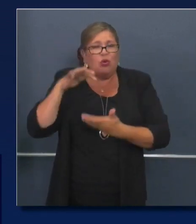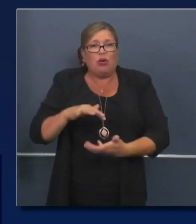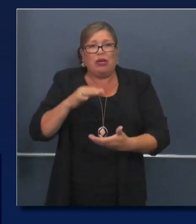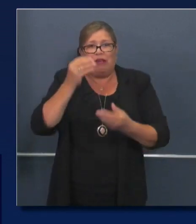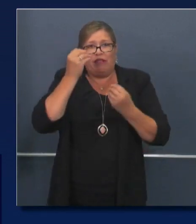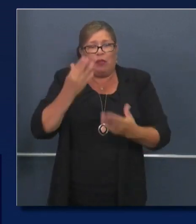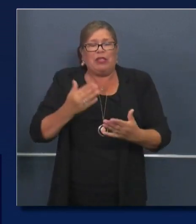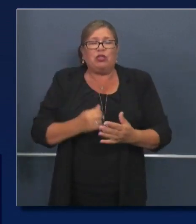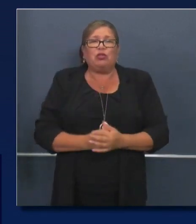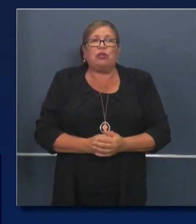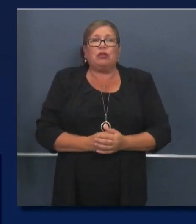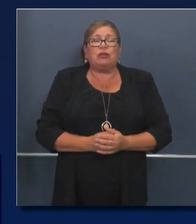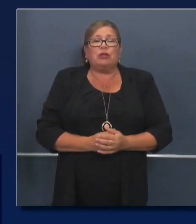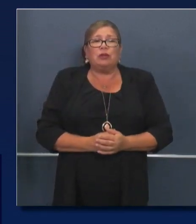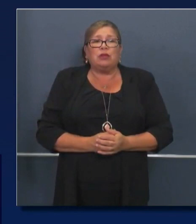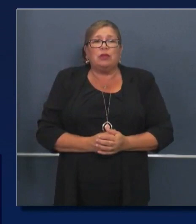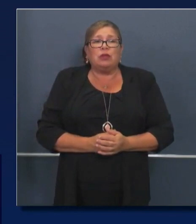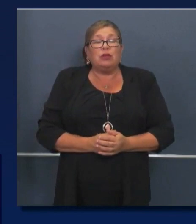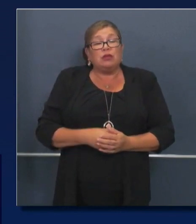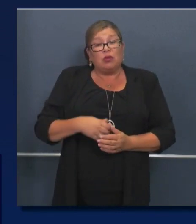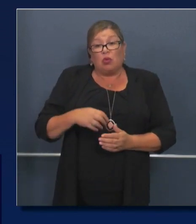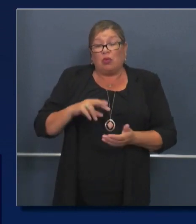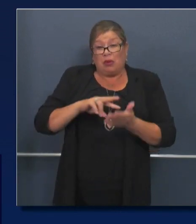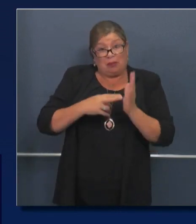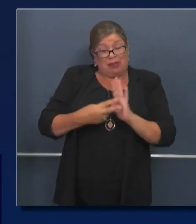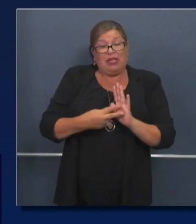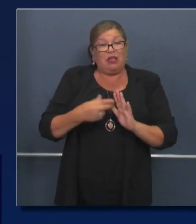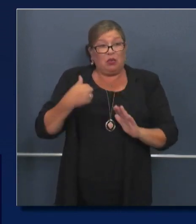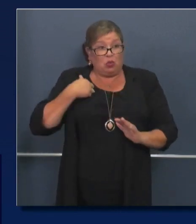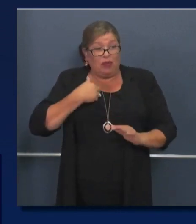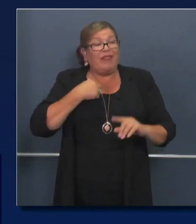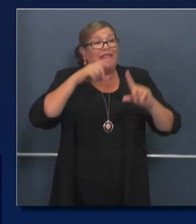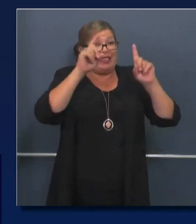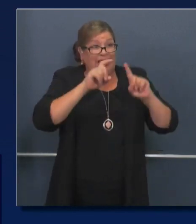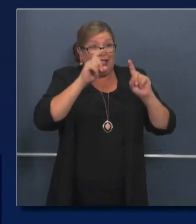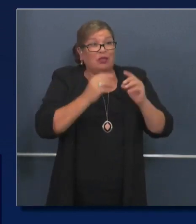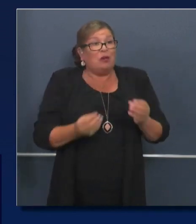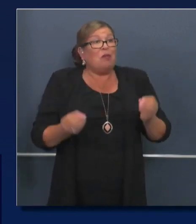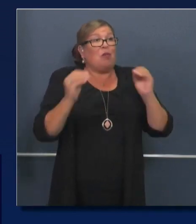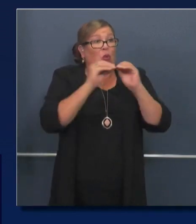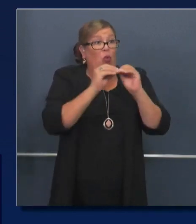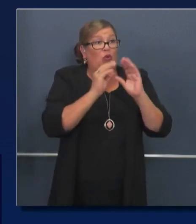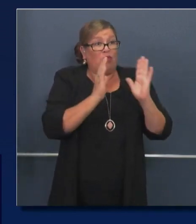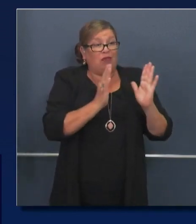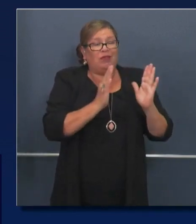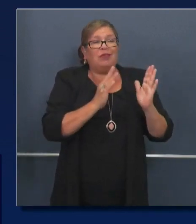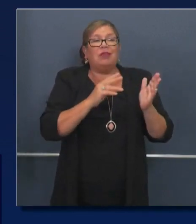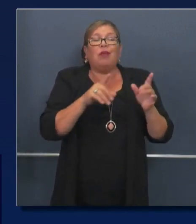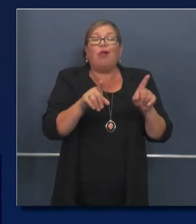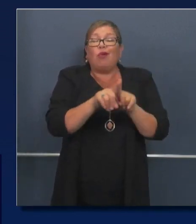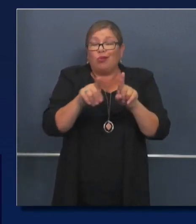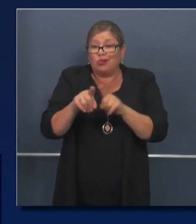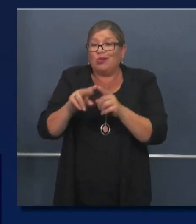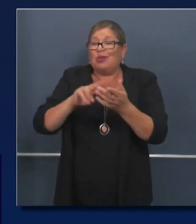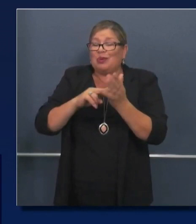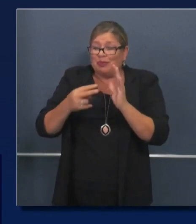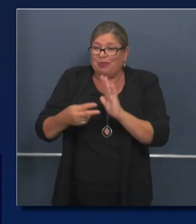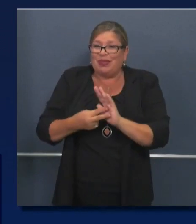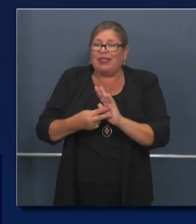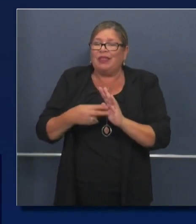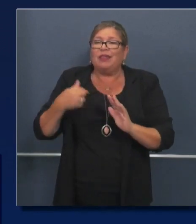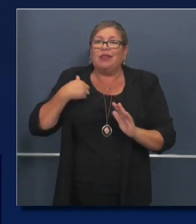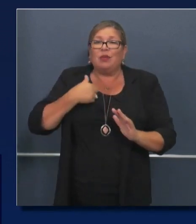to know, as we've increased our testing significantly, we also are on track to our goal